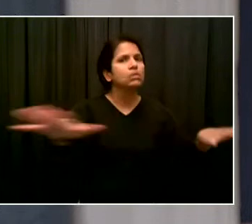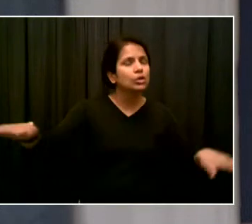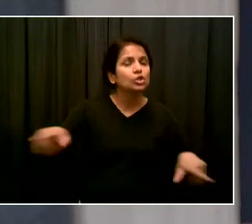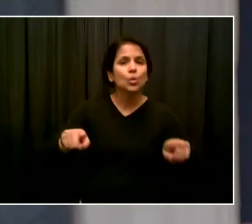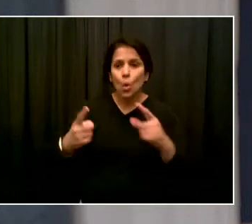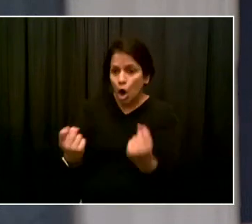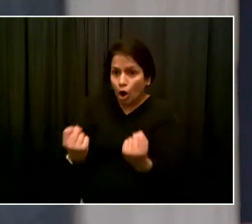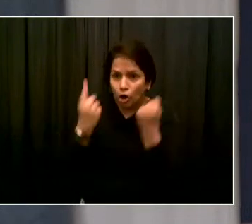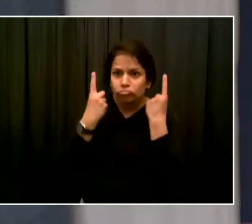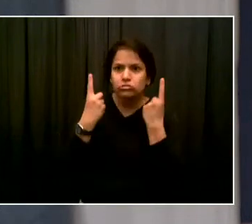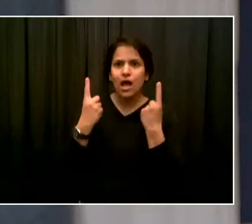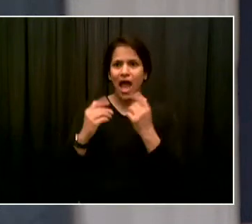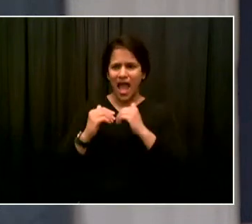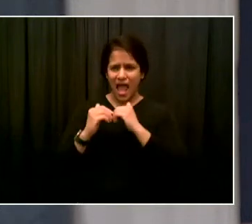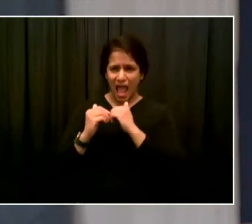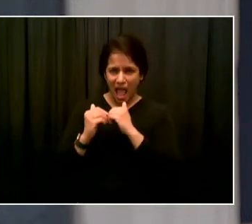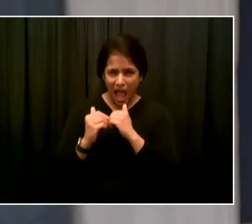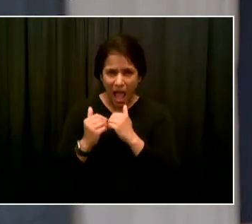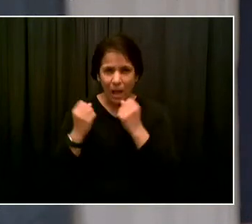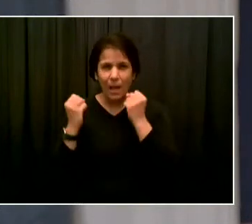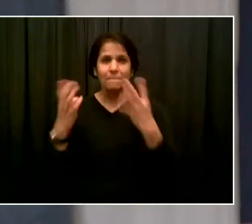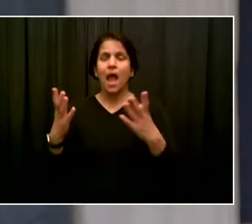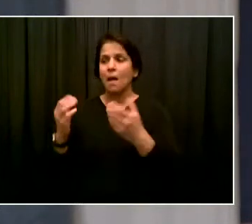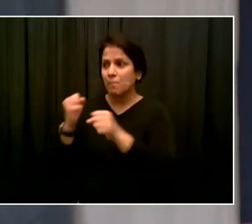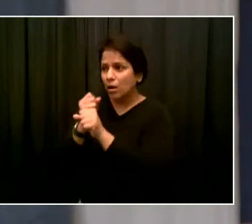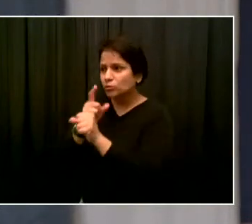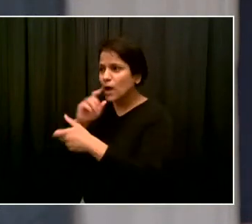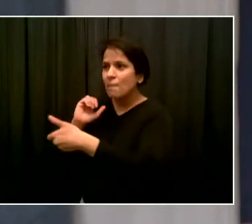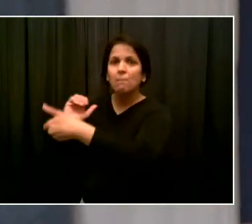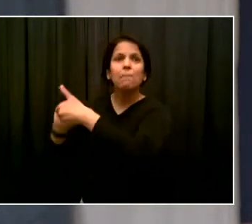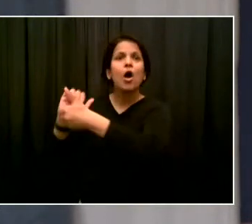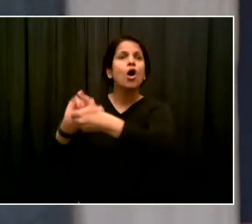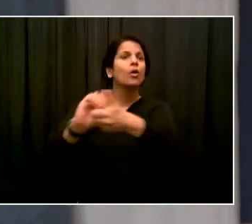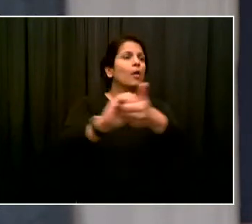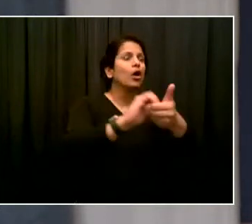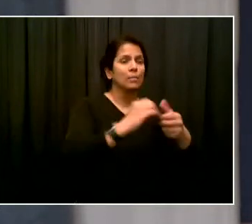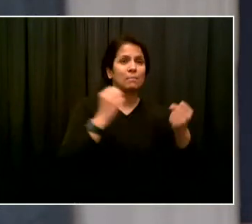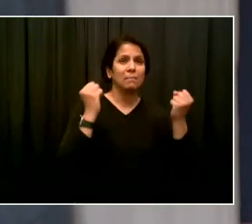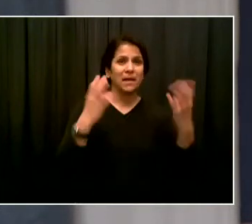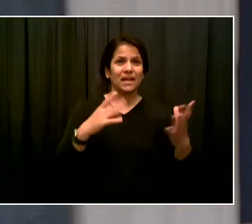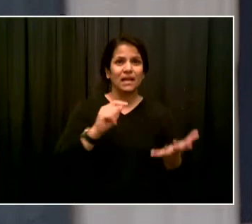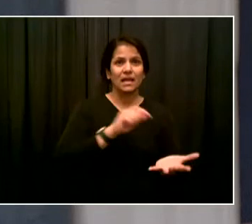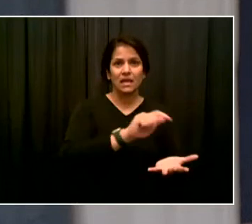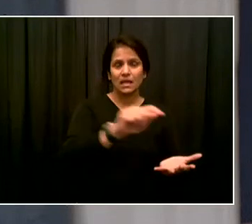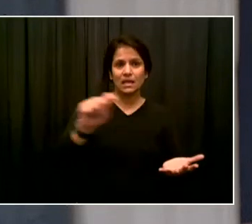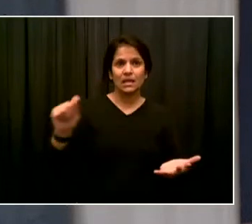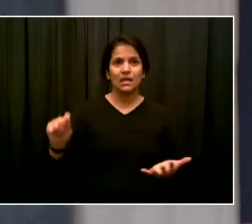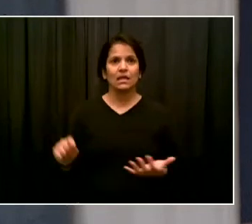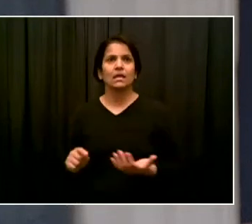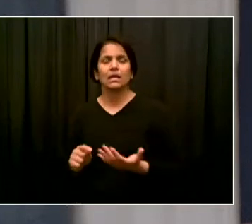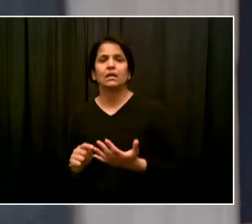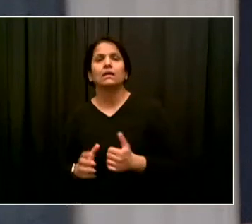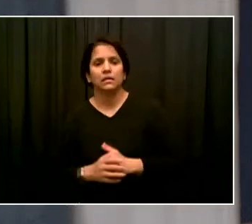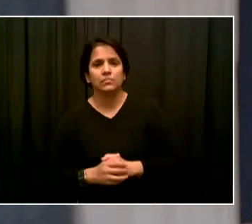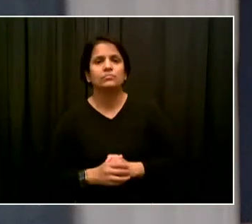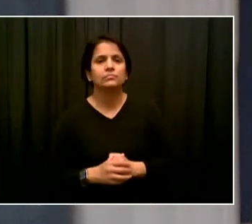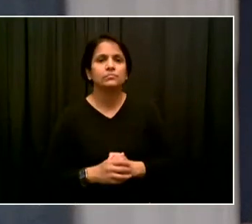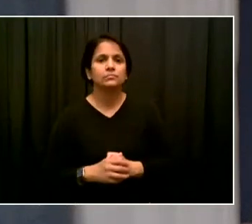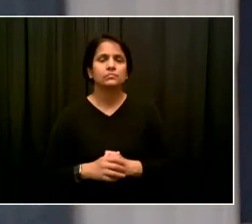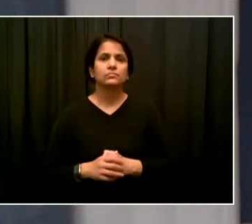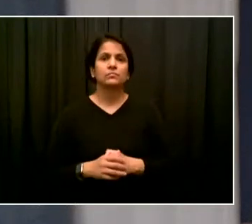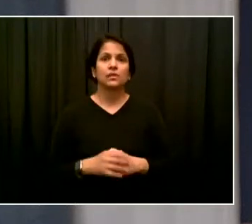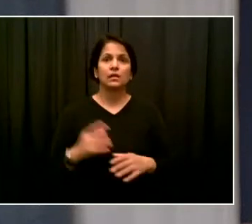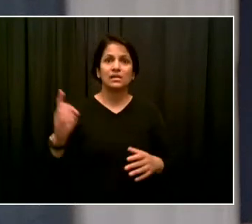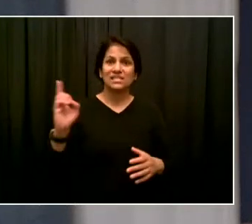Civic Engagement Commission, and the Public Engagement Unit, in close coordination with NYC Votes